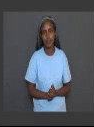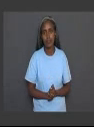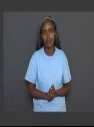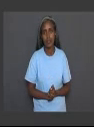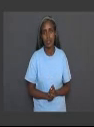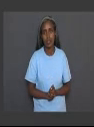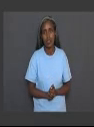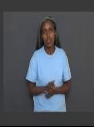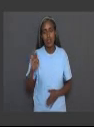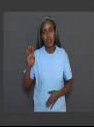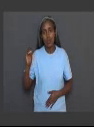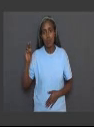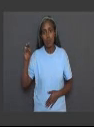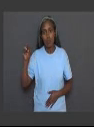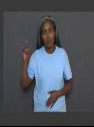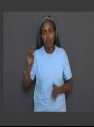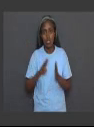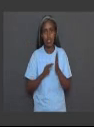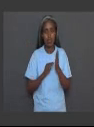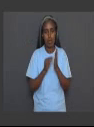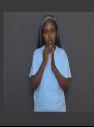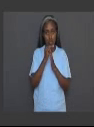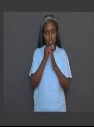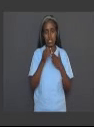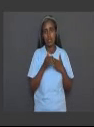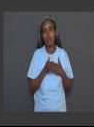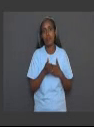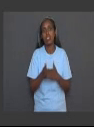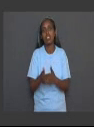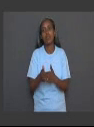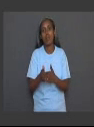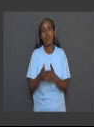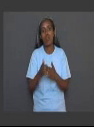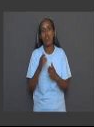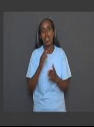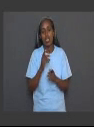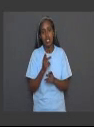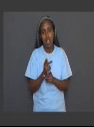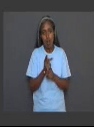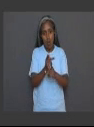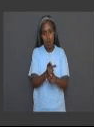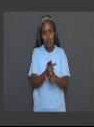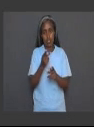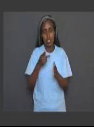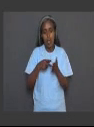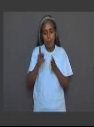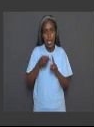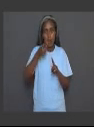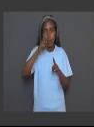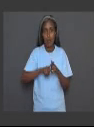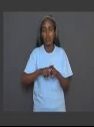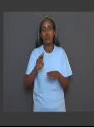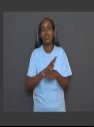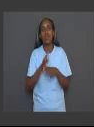When a bond matures, the principal of the loan is paid back to the